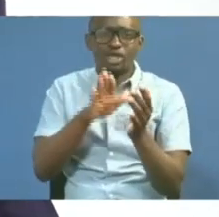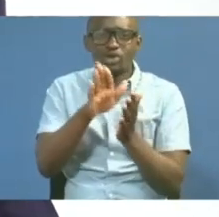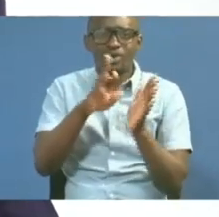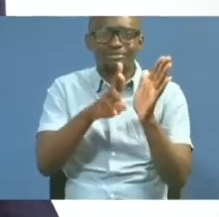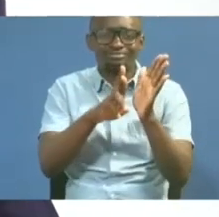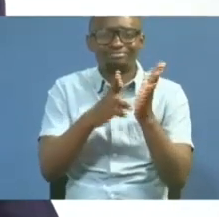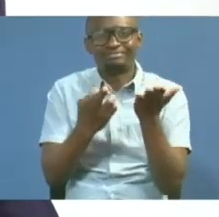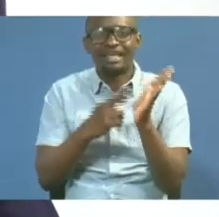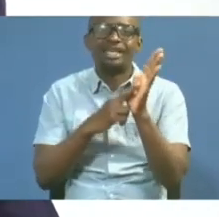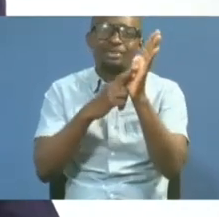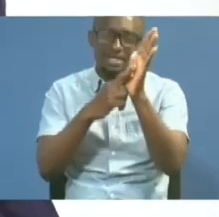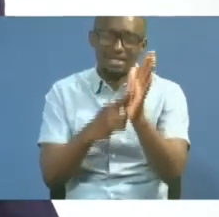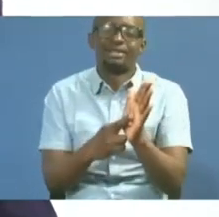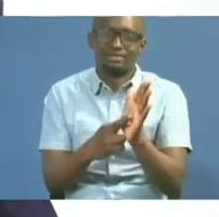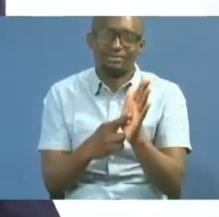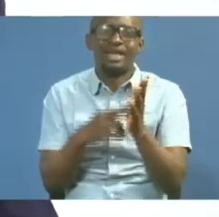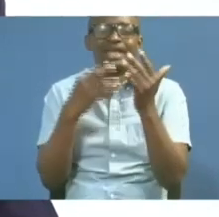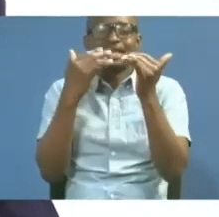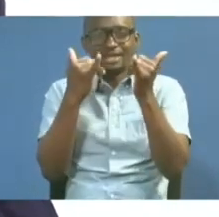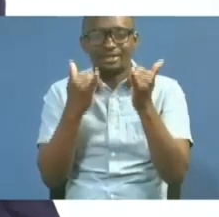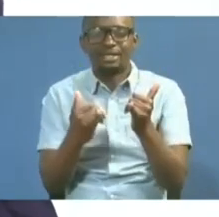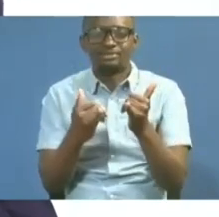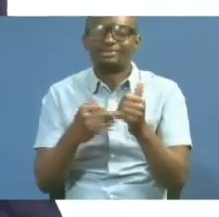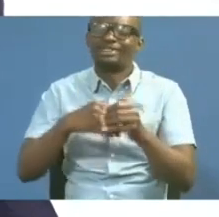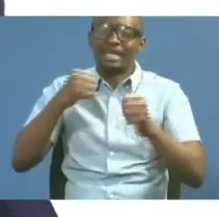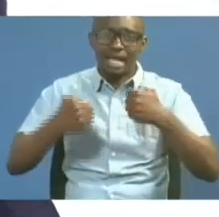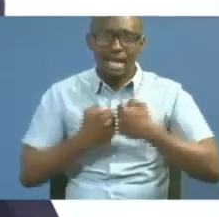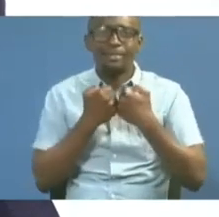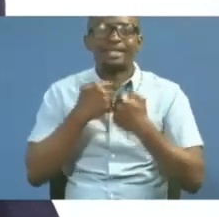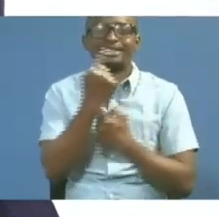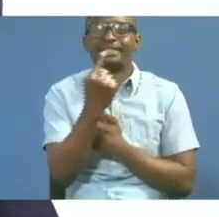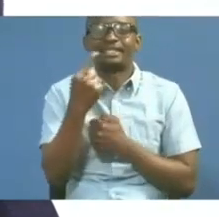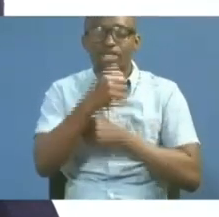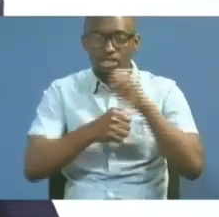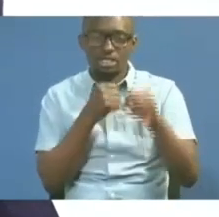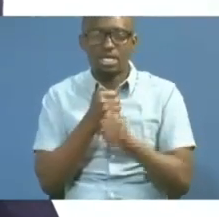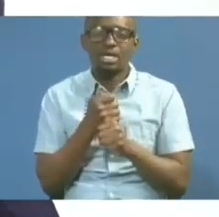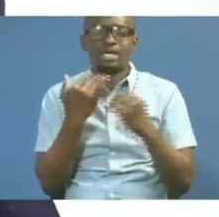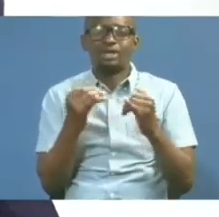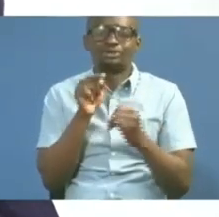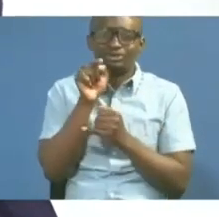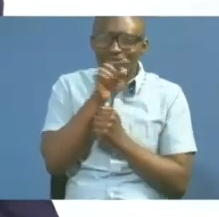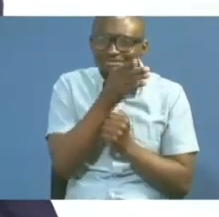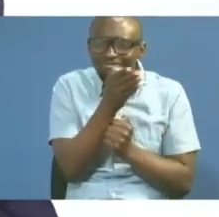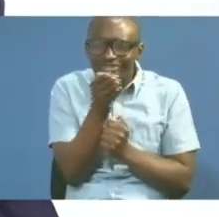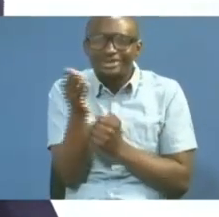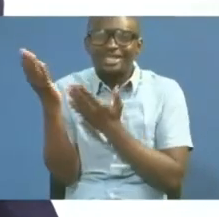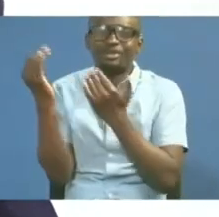your representatives. This is a process that usually happens every academic year, and you will